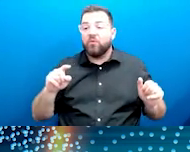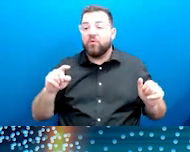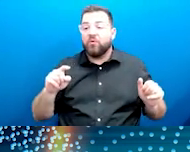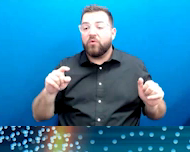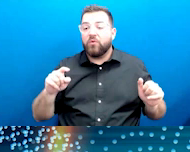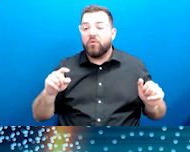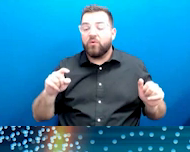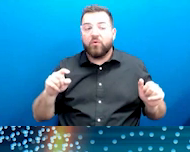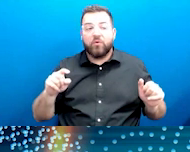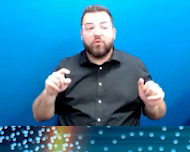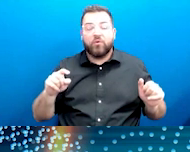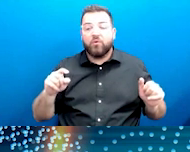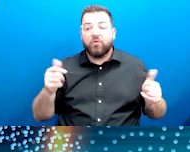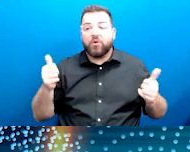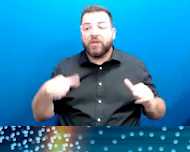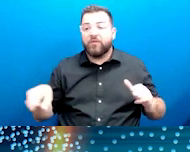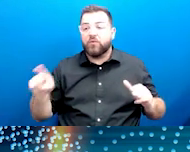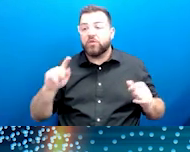anyone changing their,